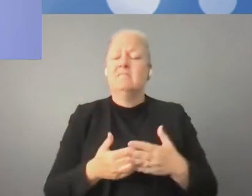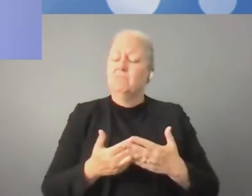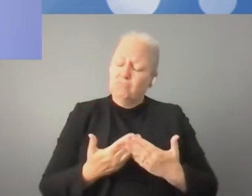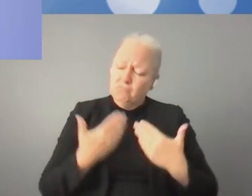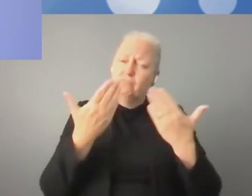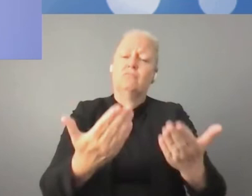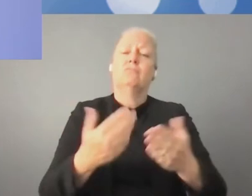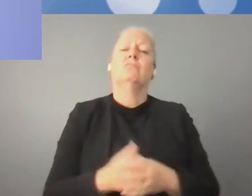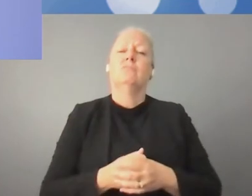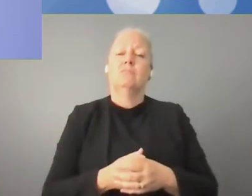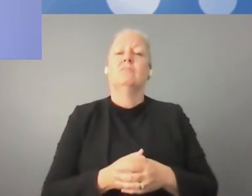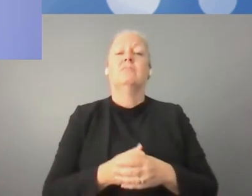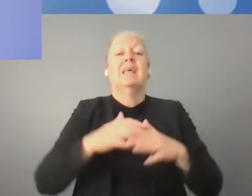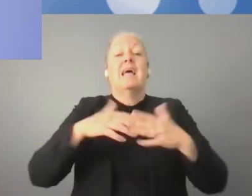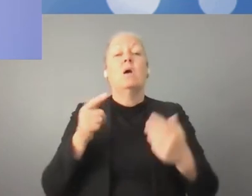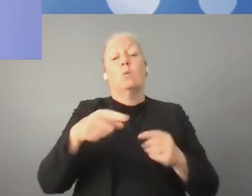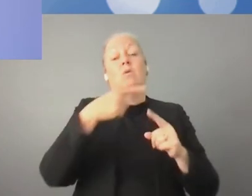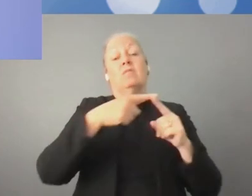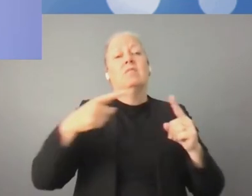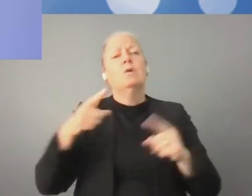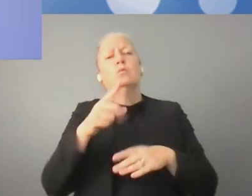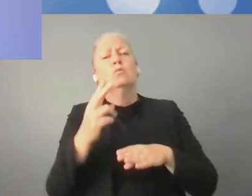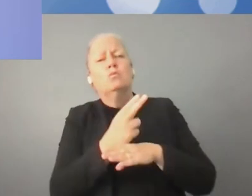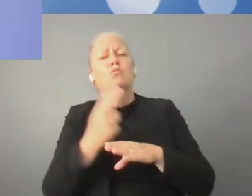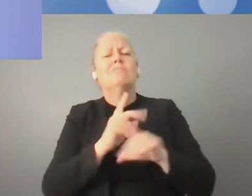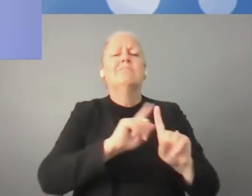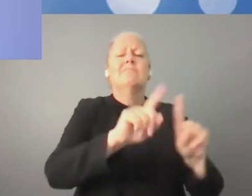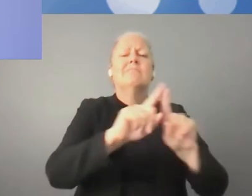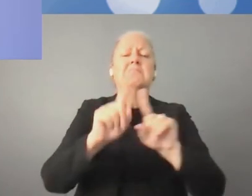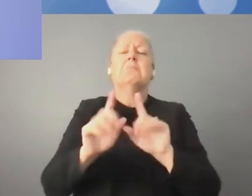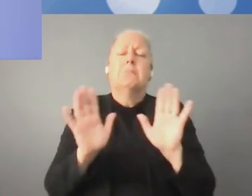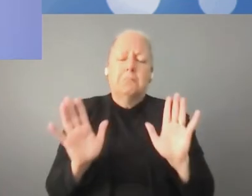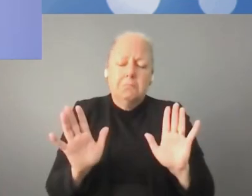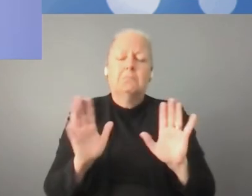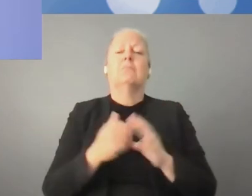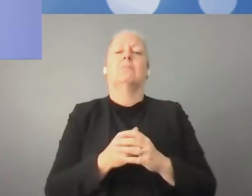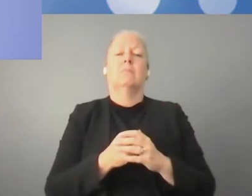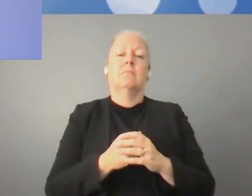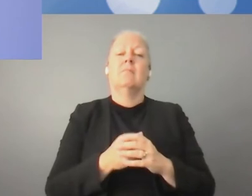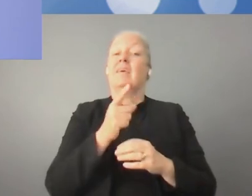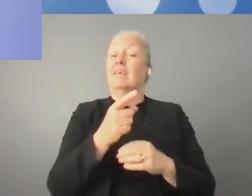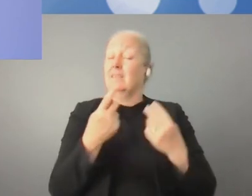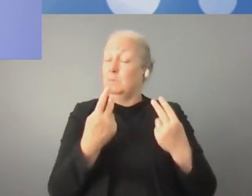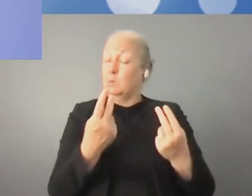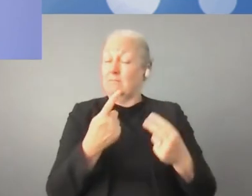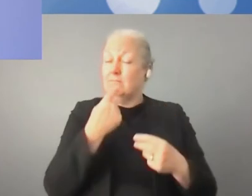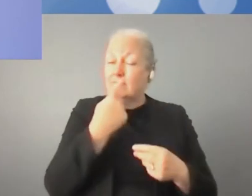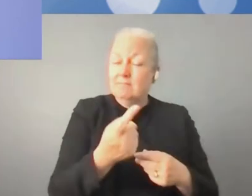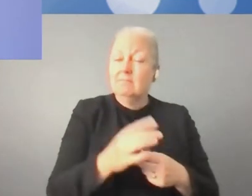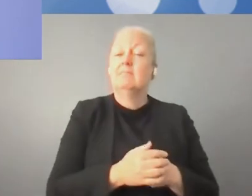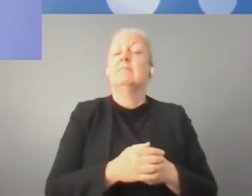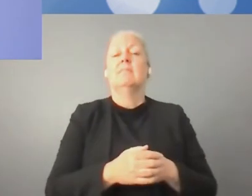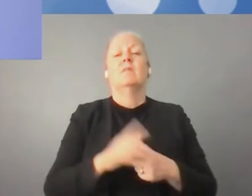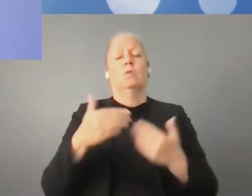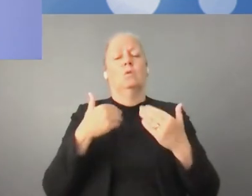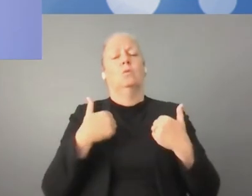their data is used and also very importantly the application of human rights we